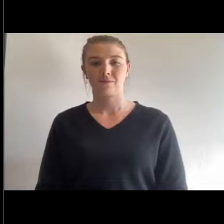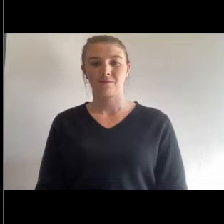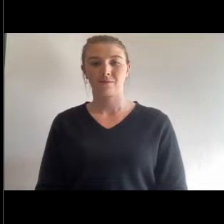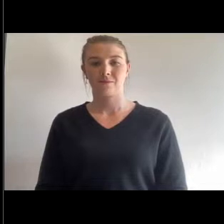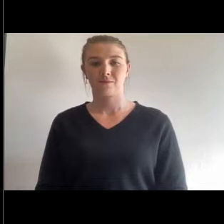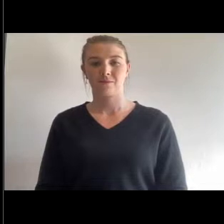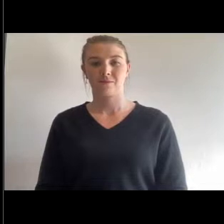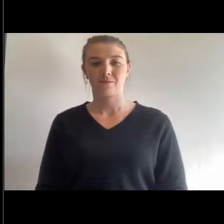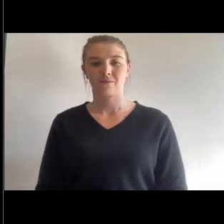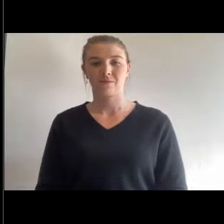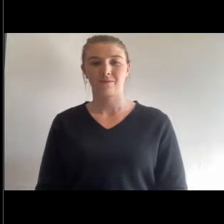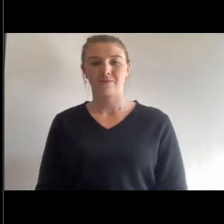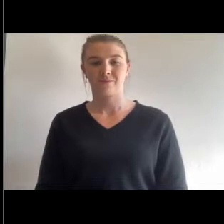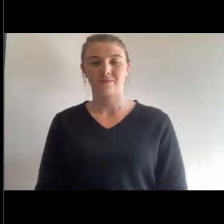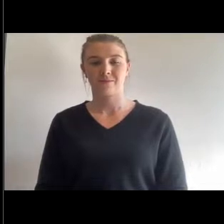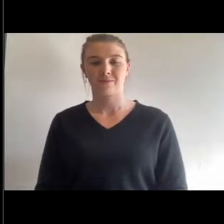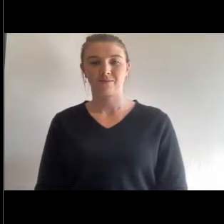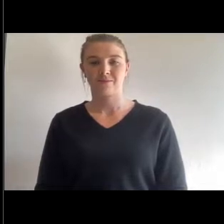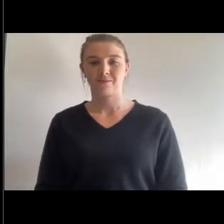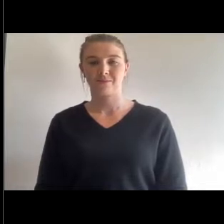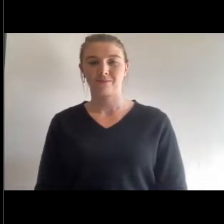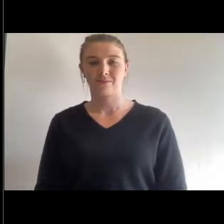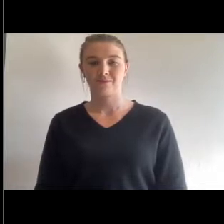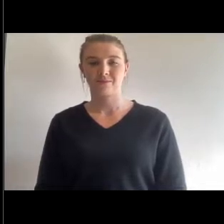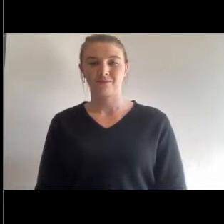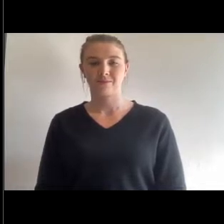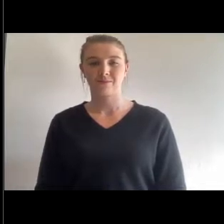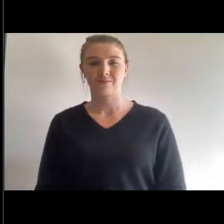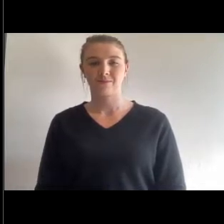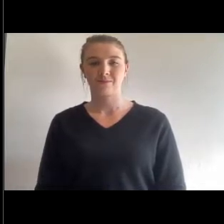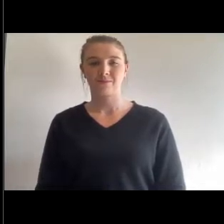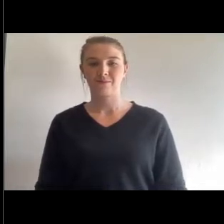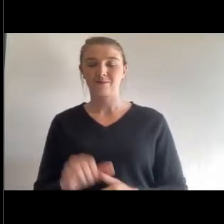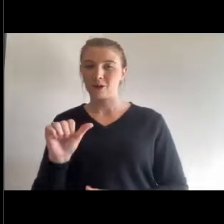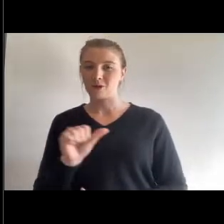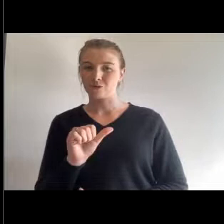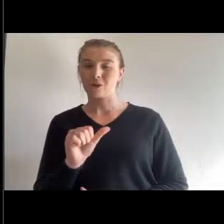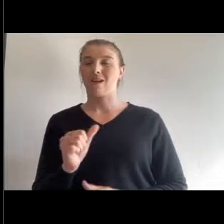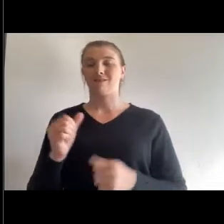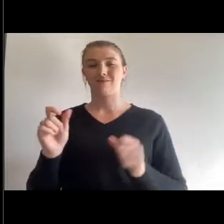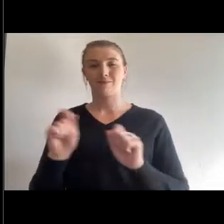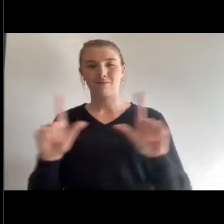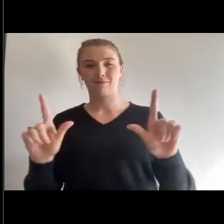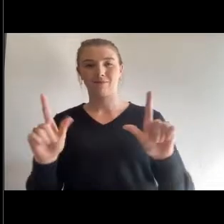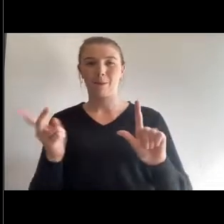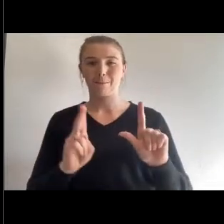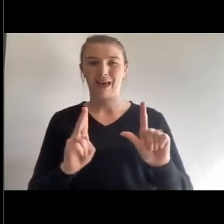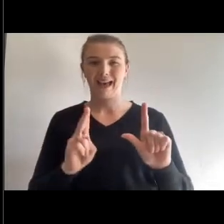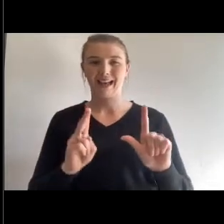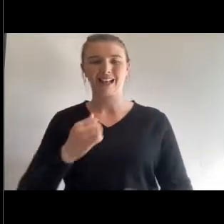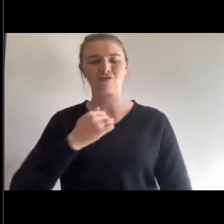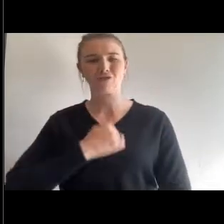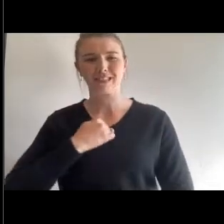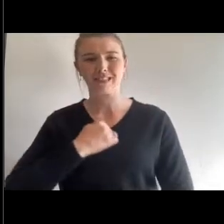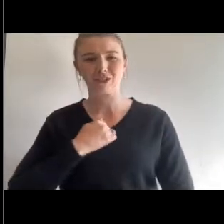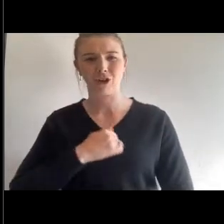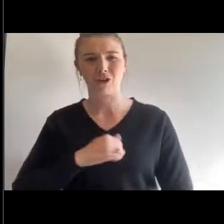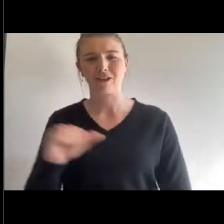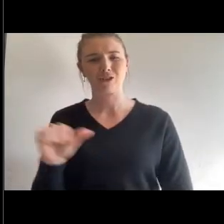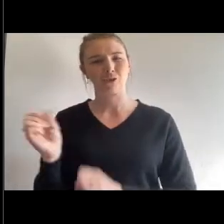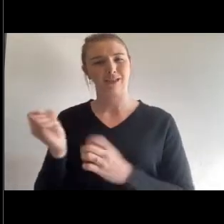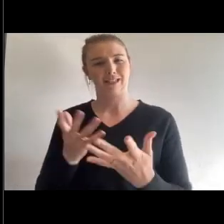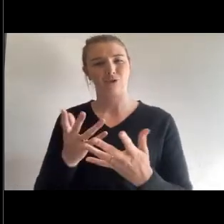And now we'll close that poll down. And we should have Rachel back on screen. Thank you, Rachel. I'm really sorry, I should have introduced Rachel. Rachel's been